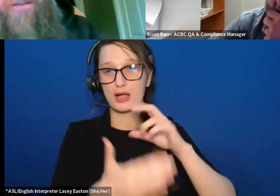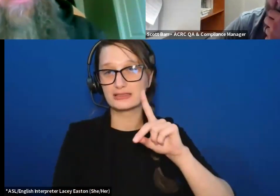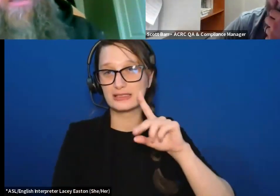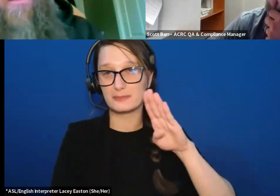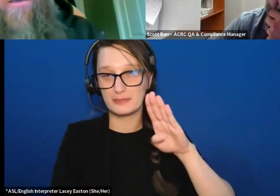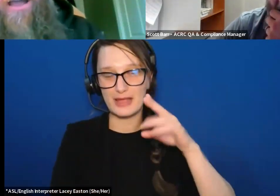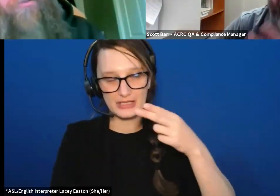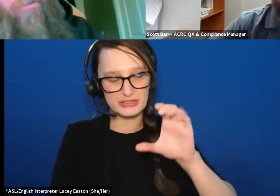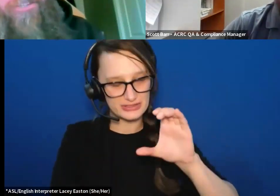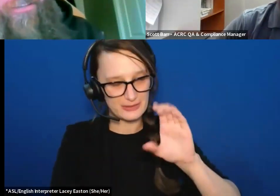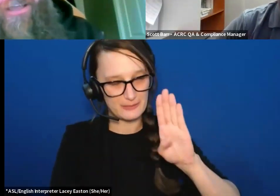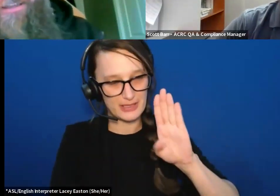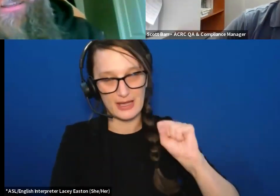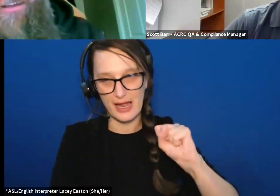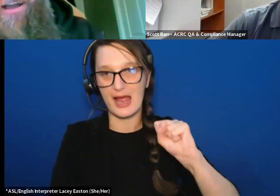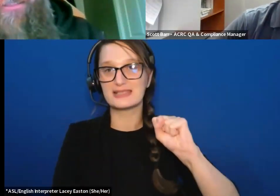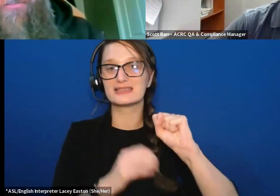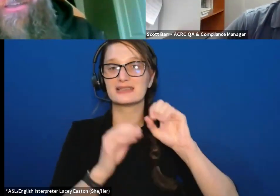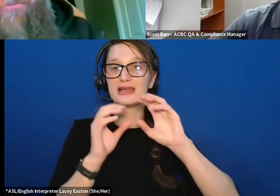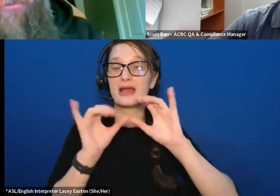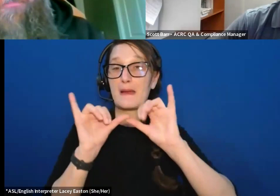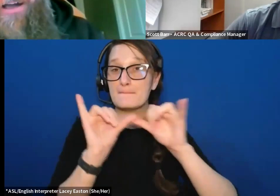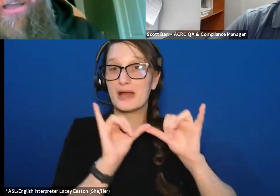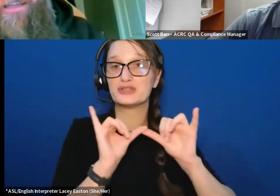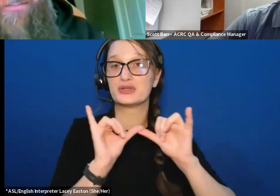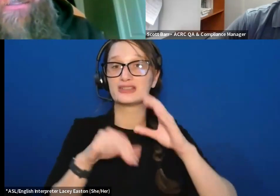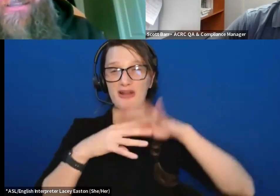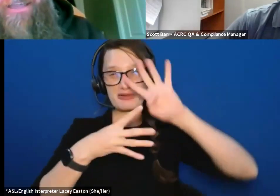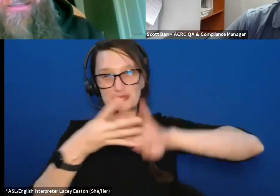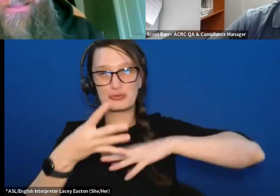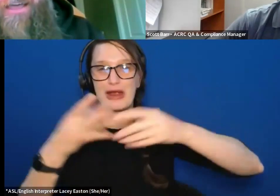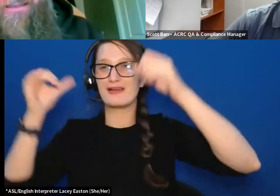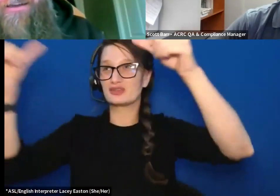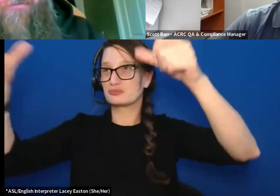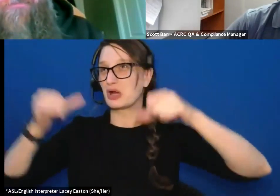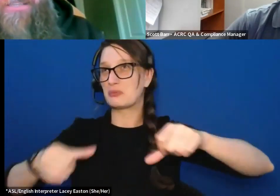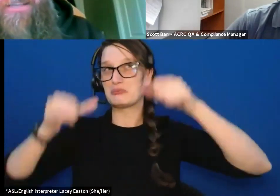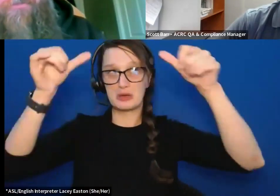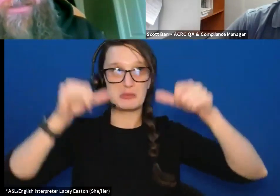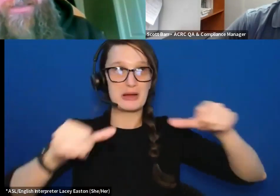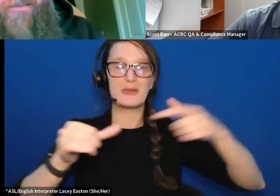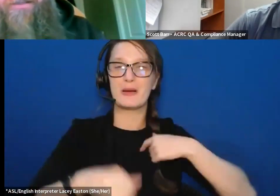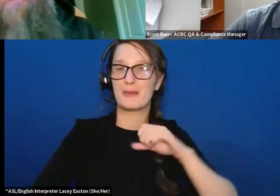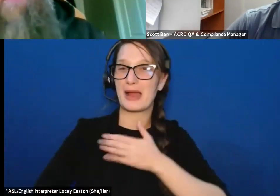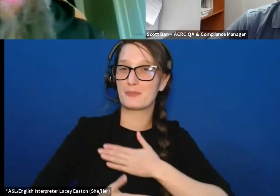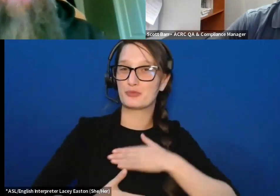that are taped up. And I appreciate that. I love being able to walk by and seeing that these staff are making